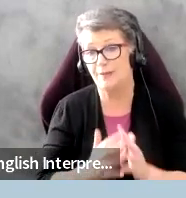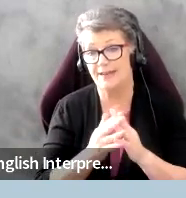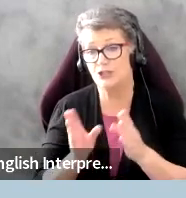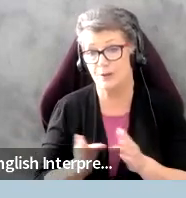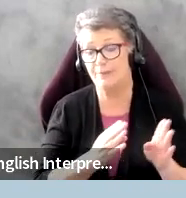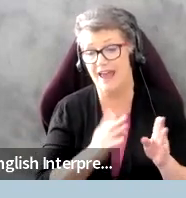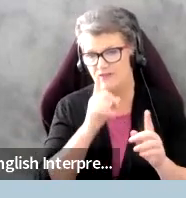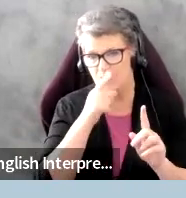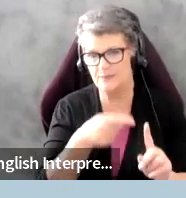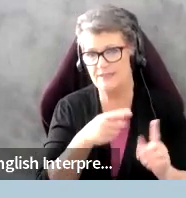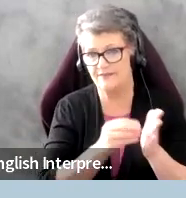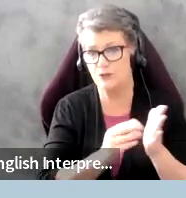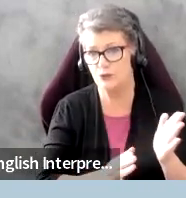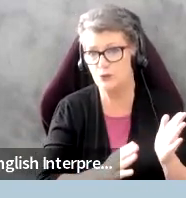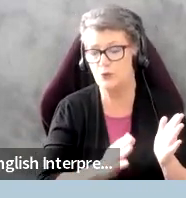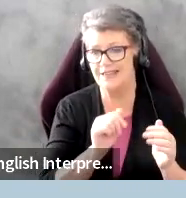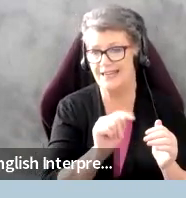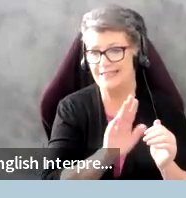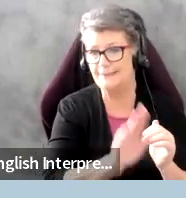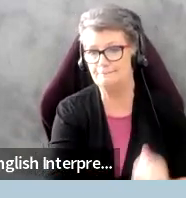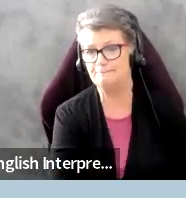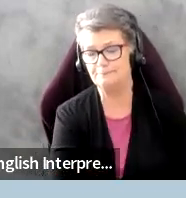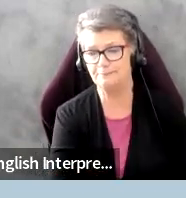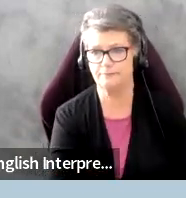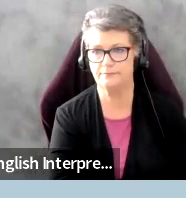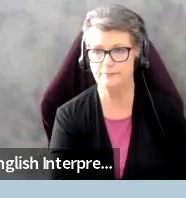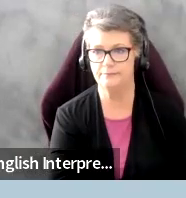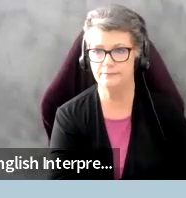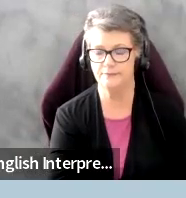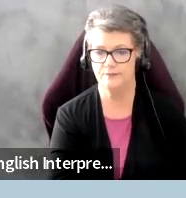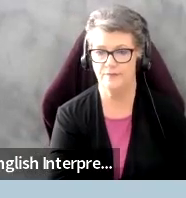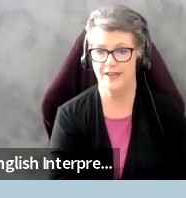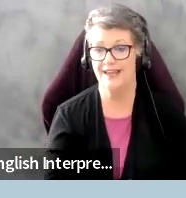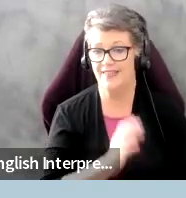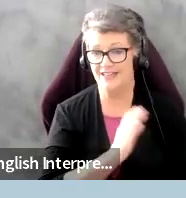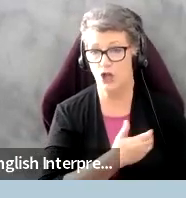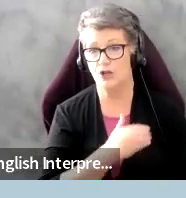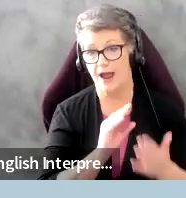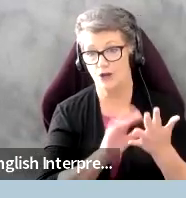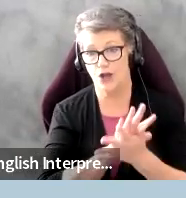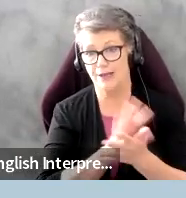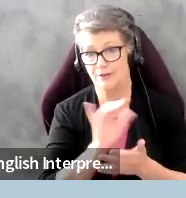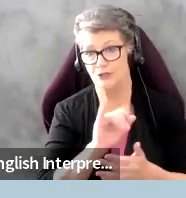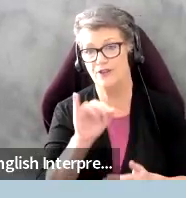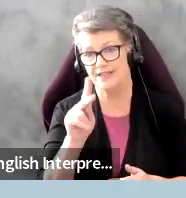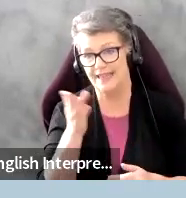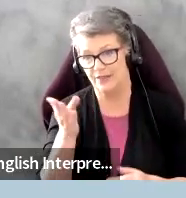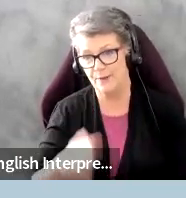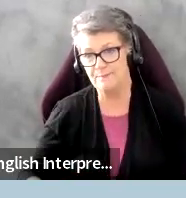a specific student's AT. And so that's on our document as well. There's a link to